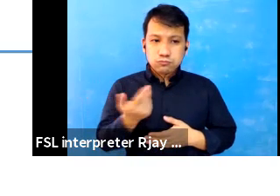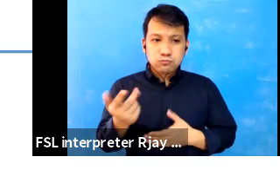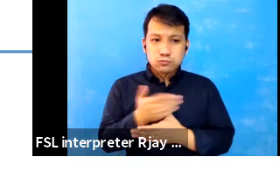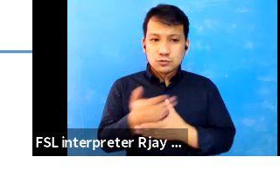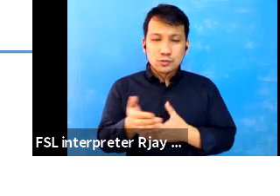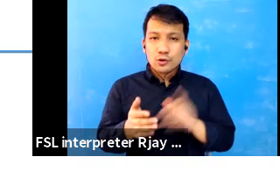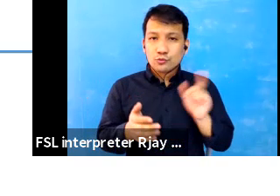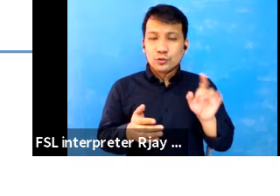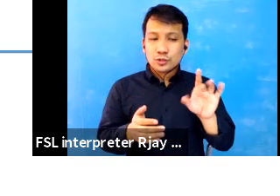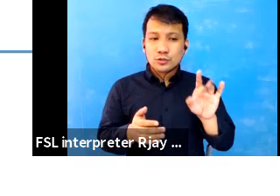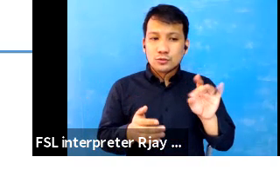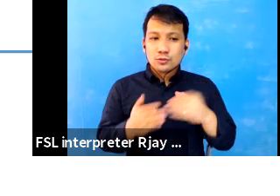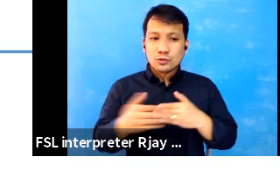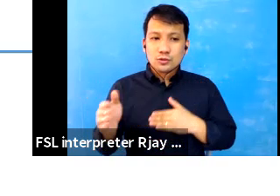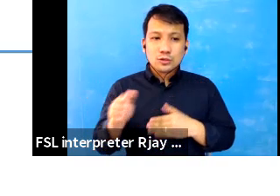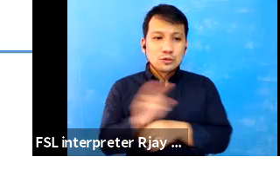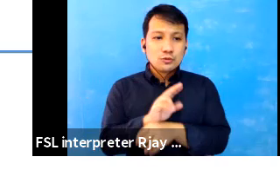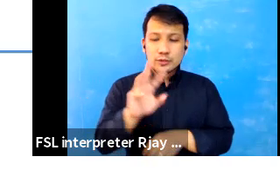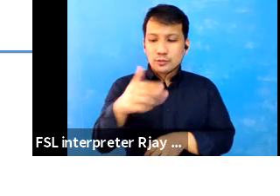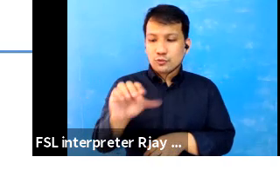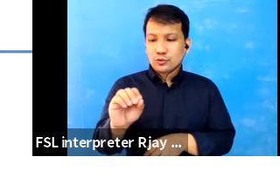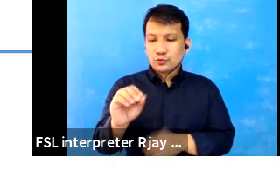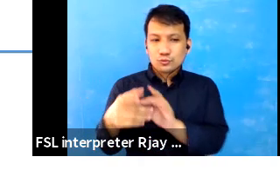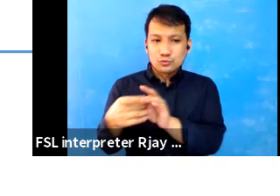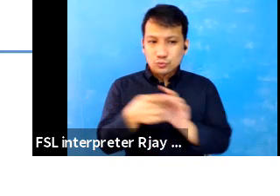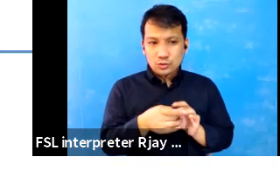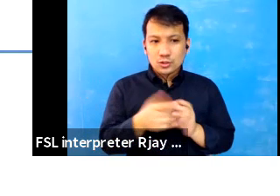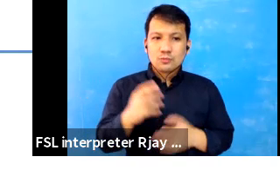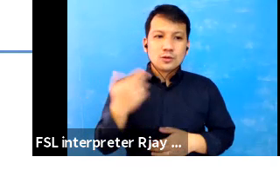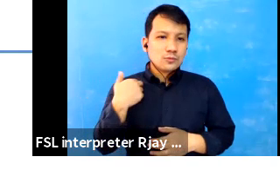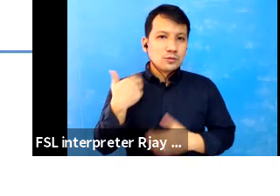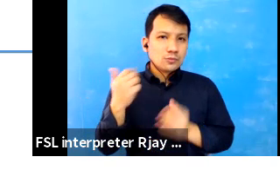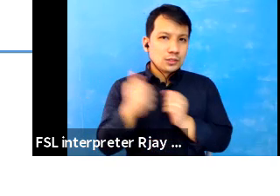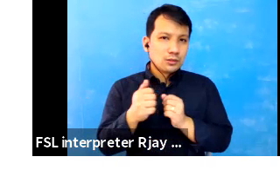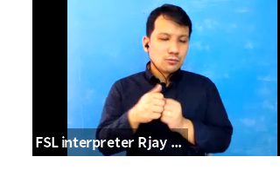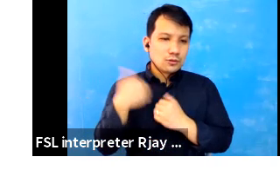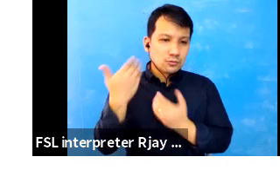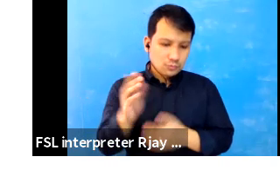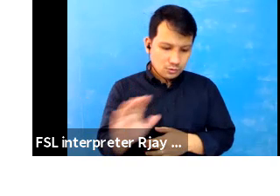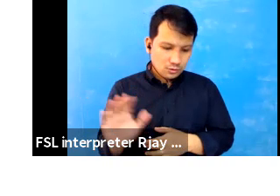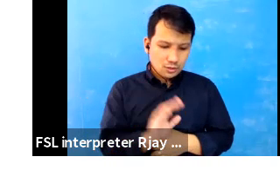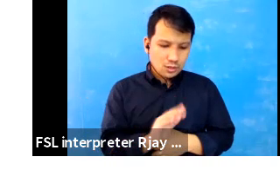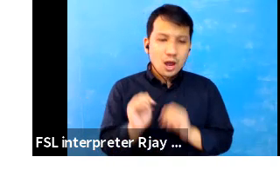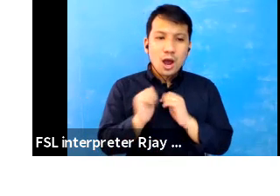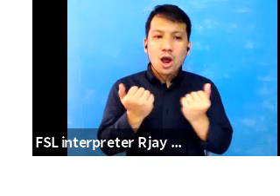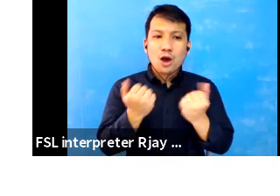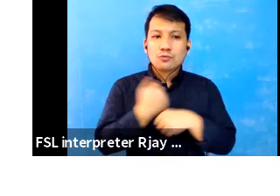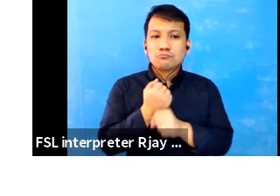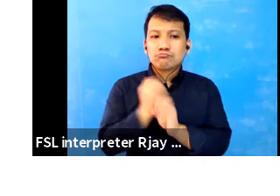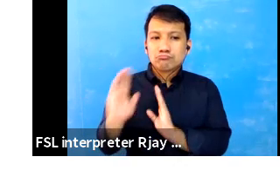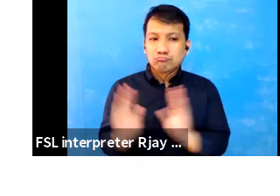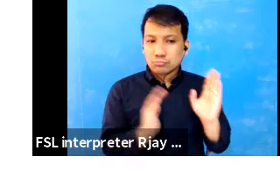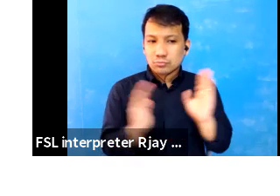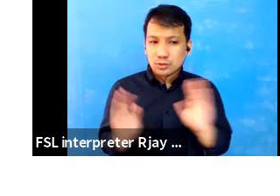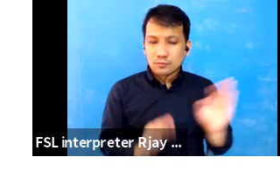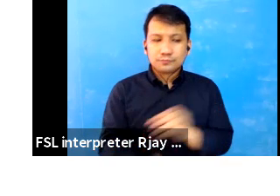the 2018 WHO. So we are at par with the rest of the world. So how do we make our plan?